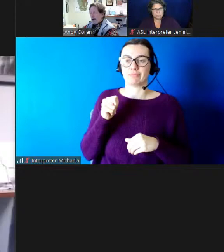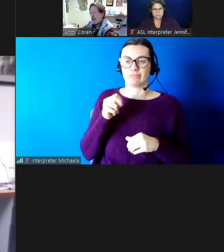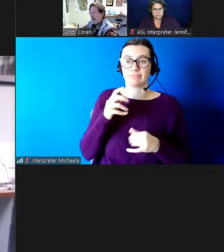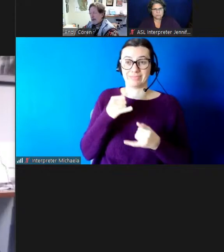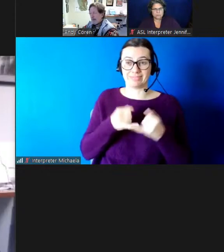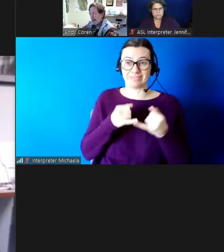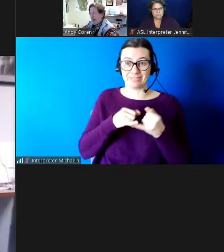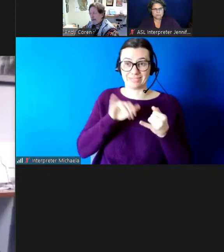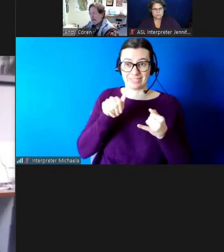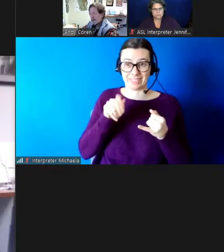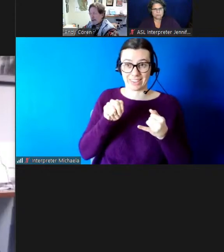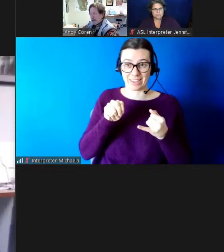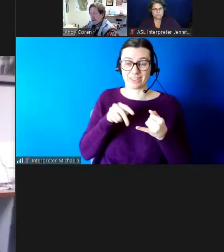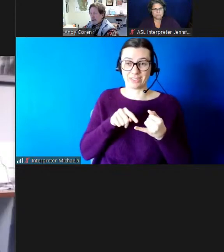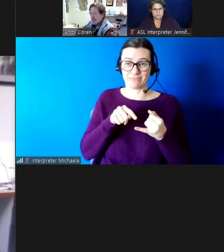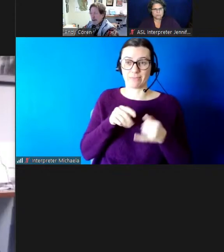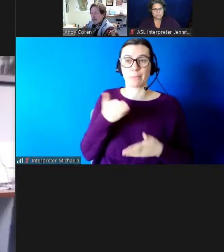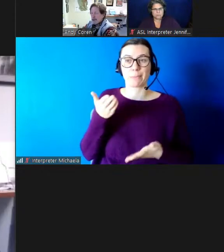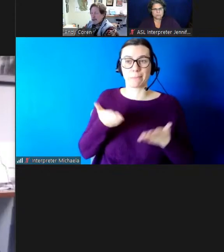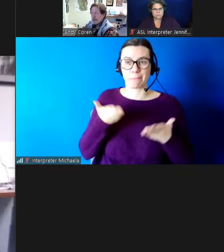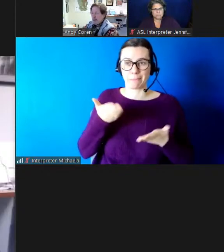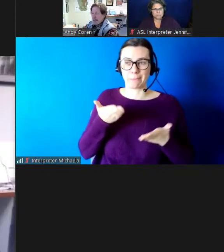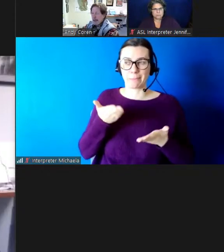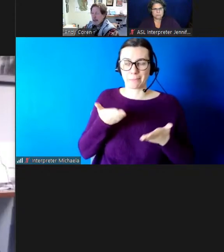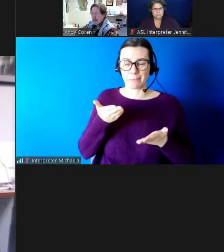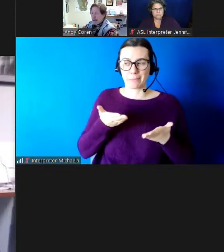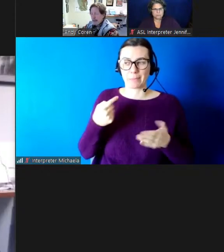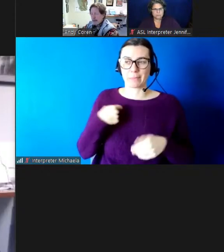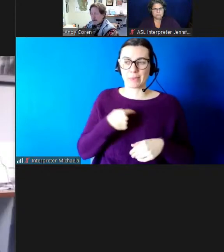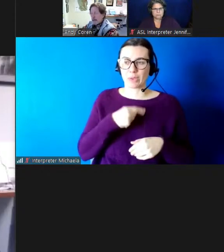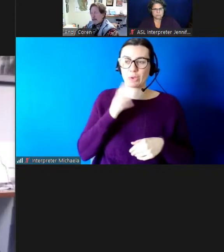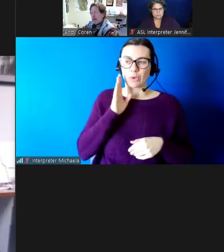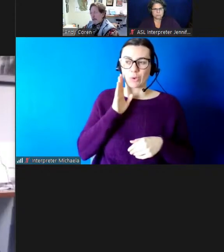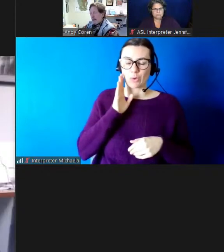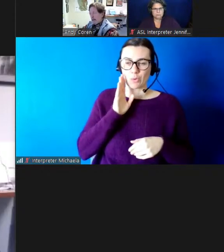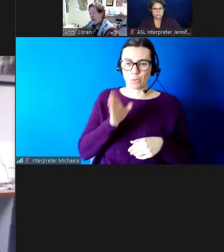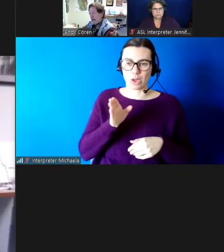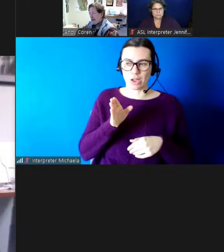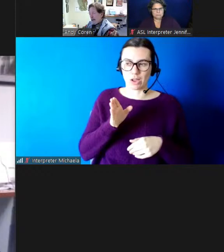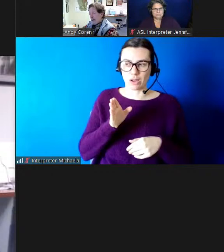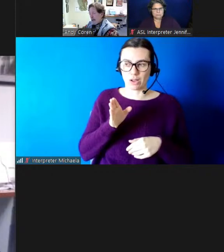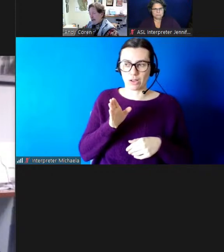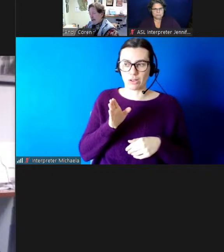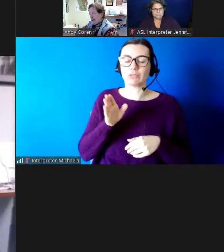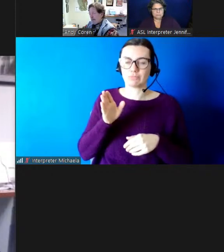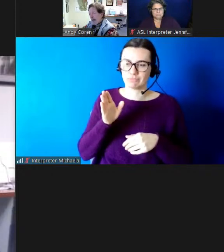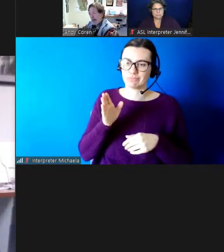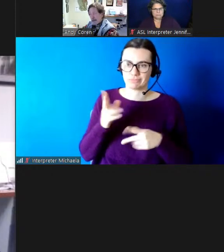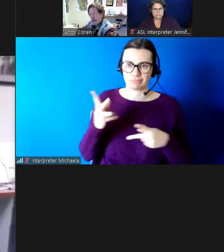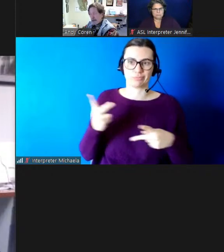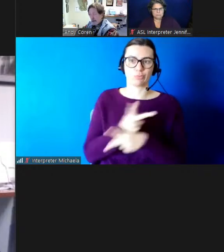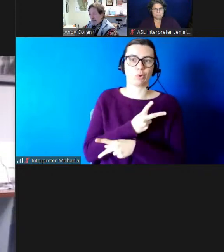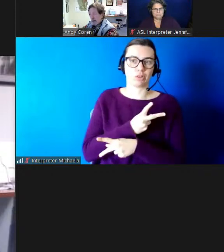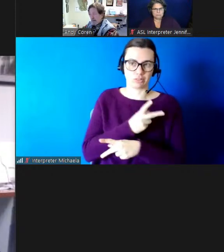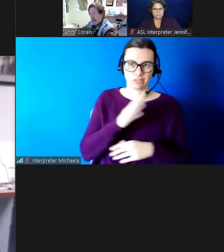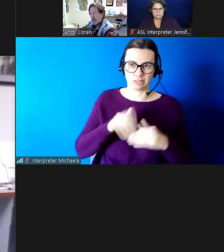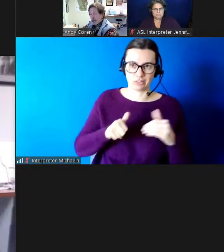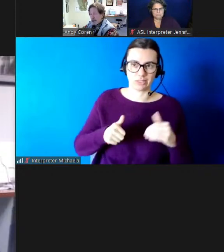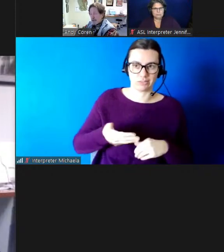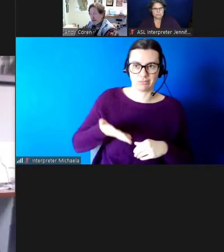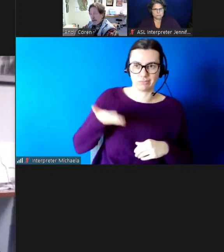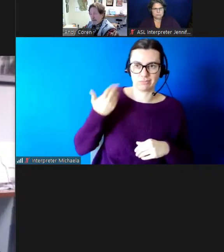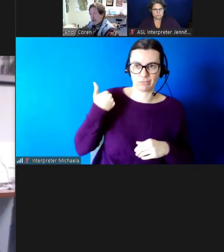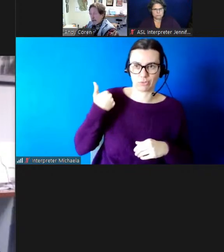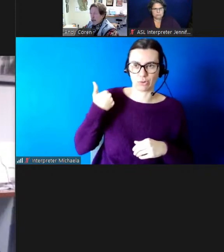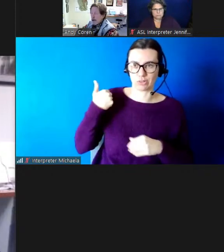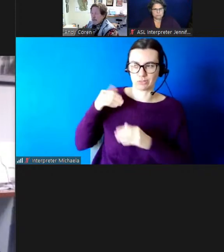January, we may be exceeding the thresholds that we had hit in the past bigger